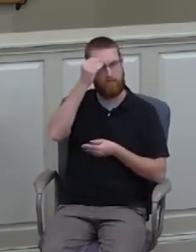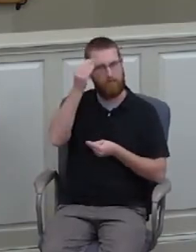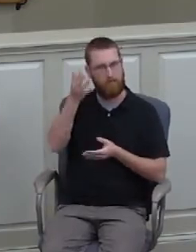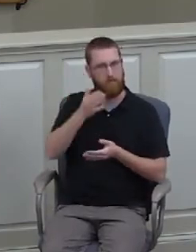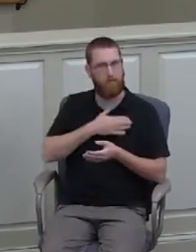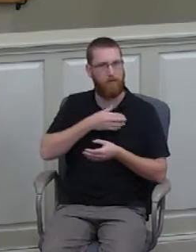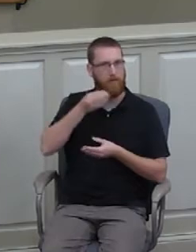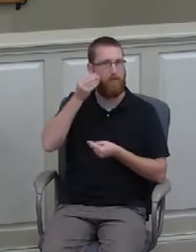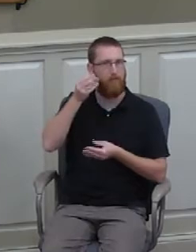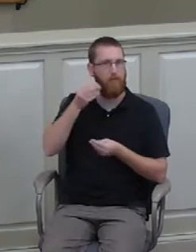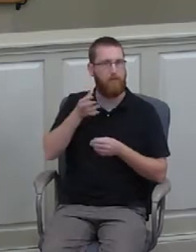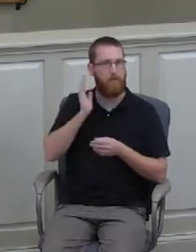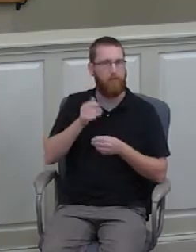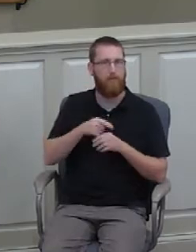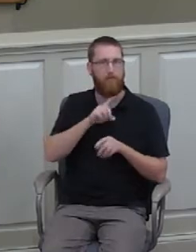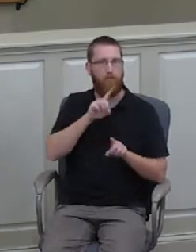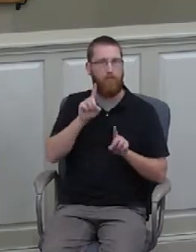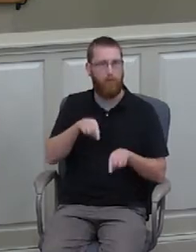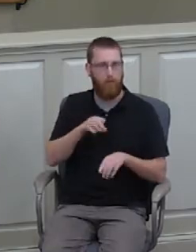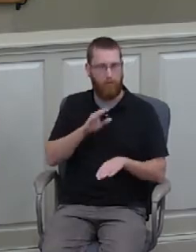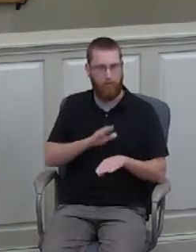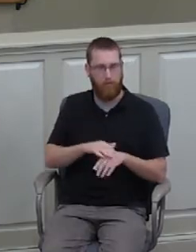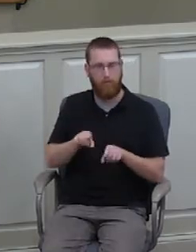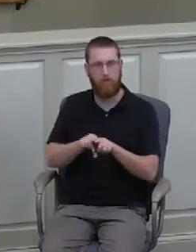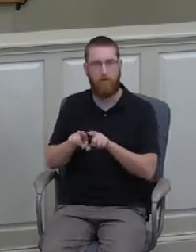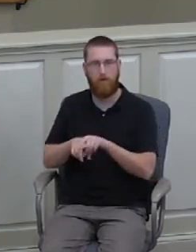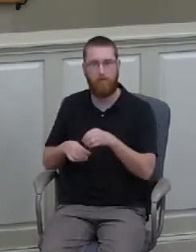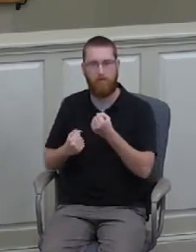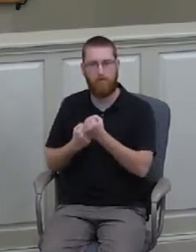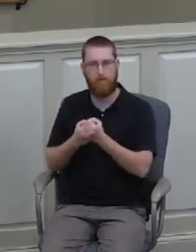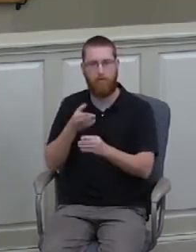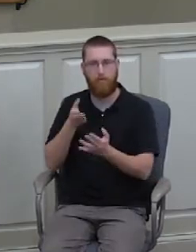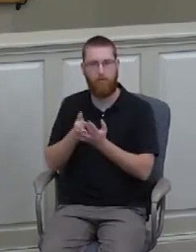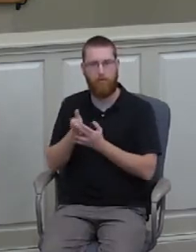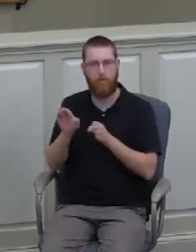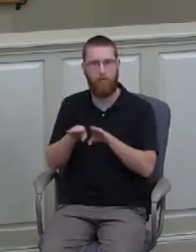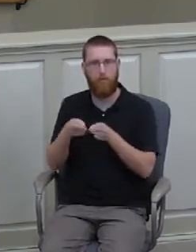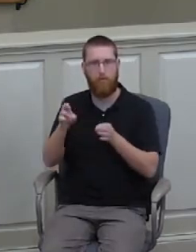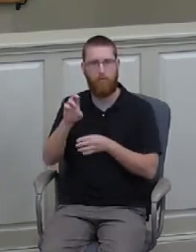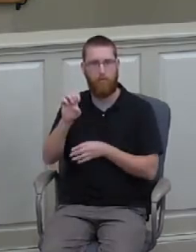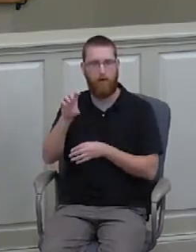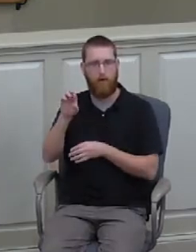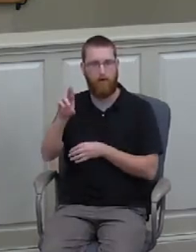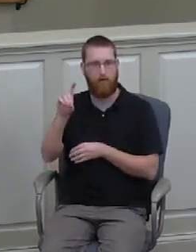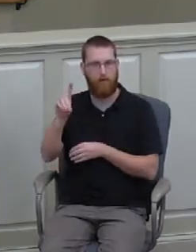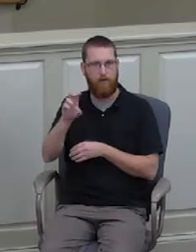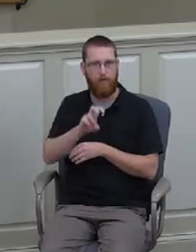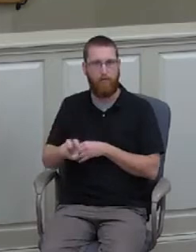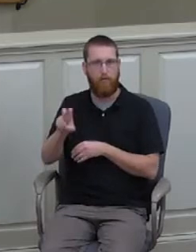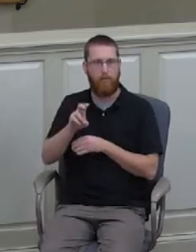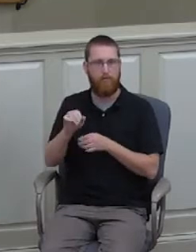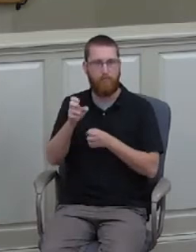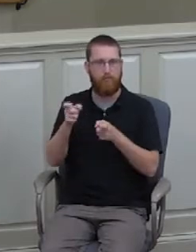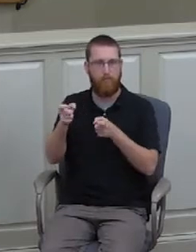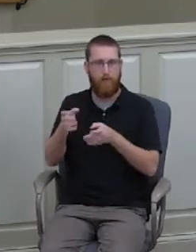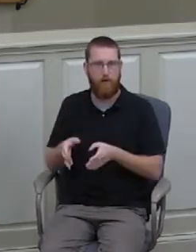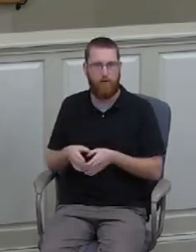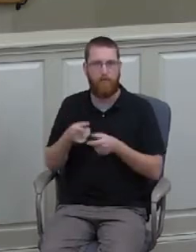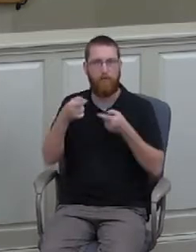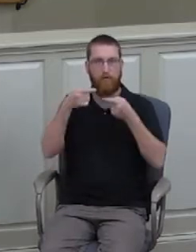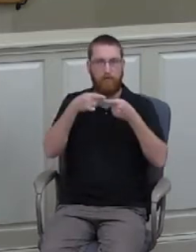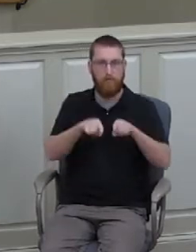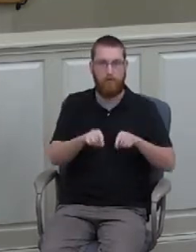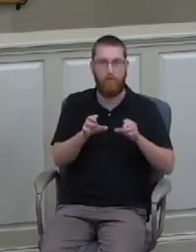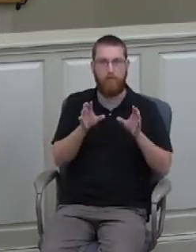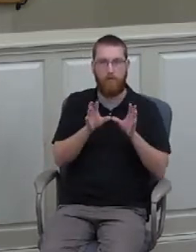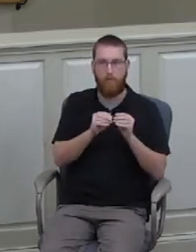information previously reported on and substantiated through open records, the tourism director, while the commission meeting was still going on, came back